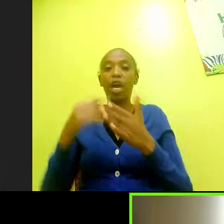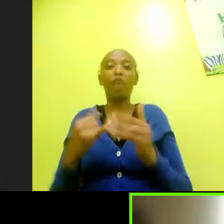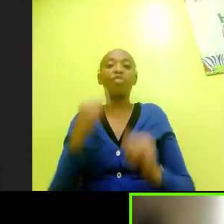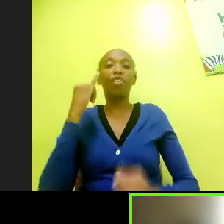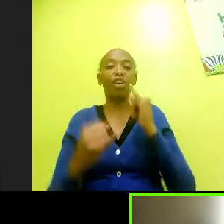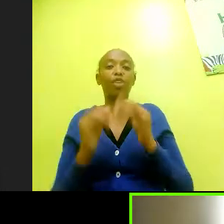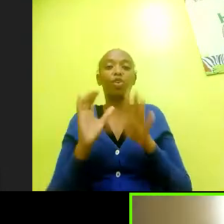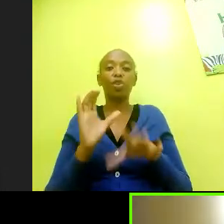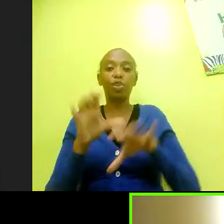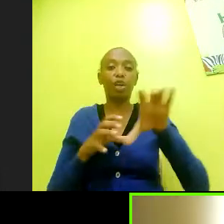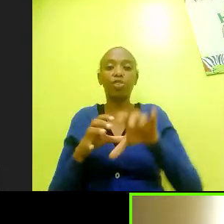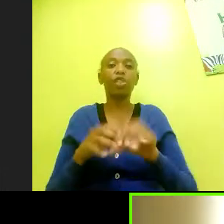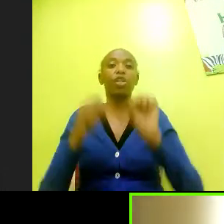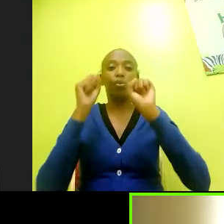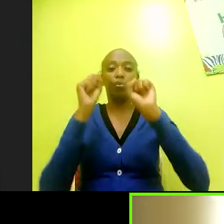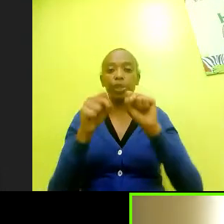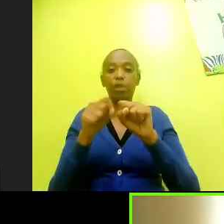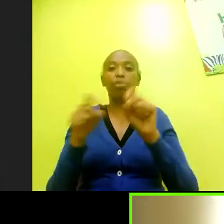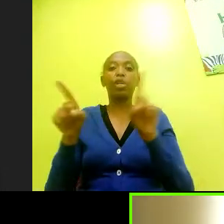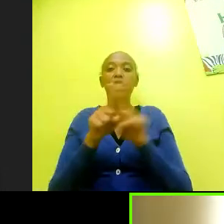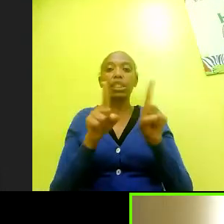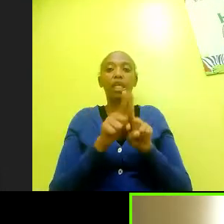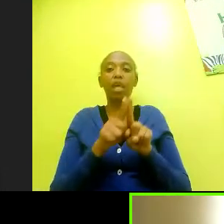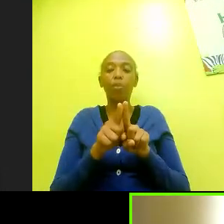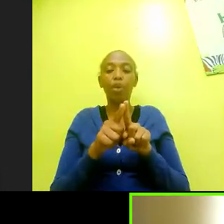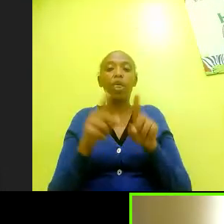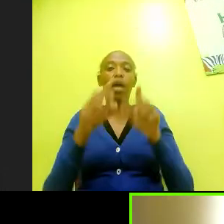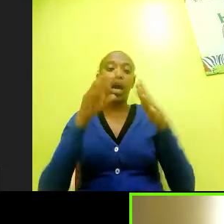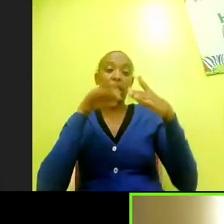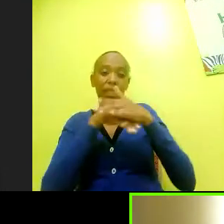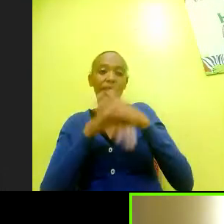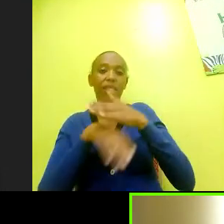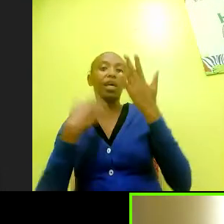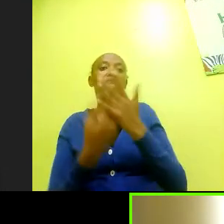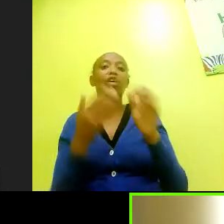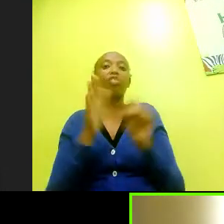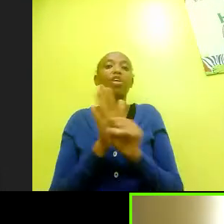version could also access to it. Thank you very much.